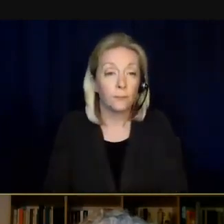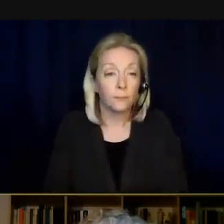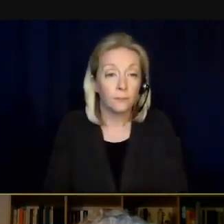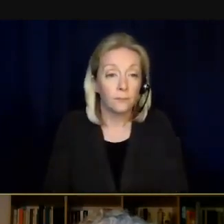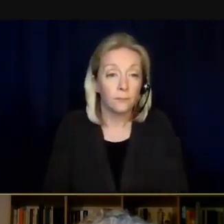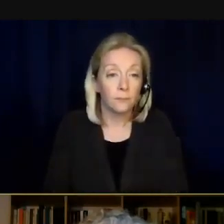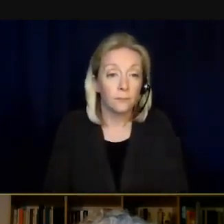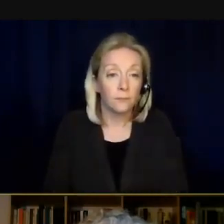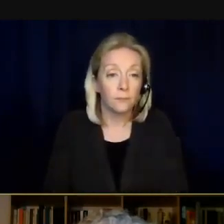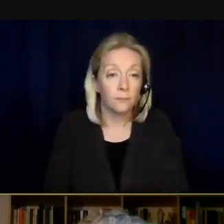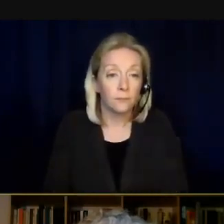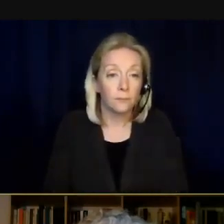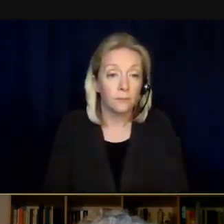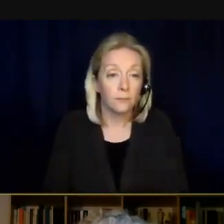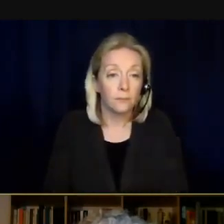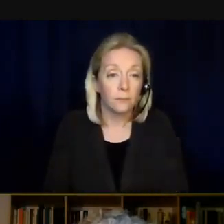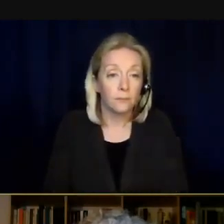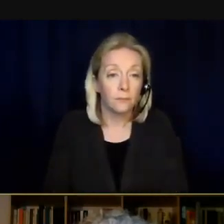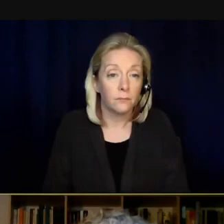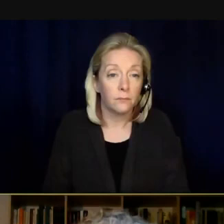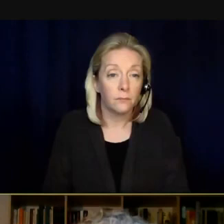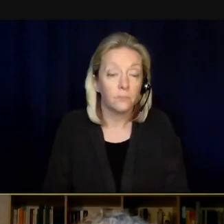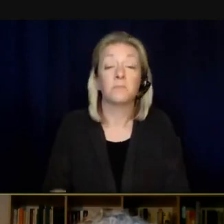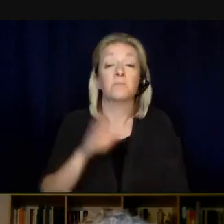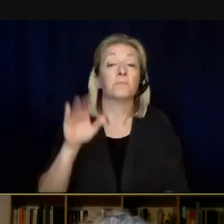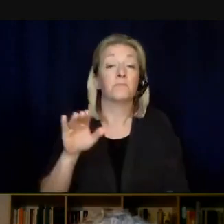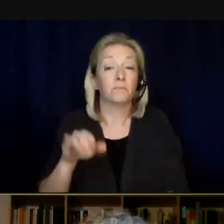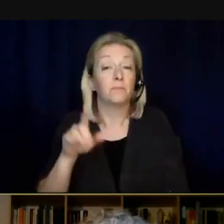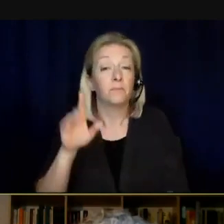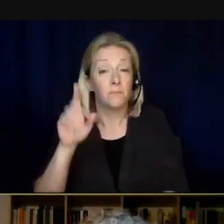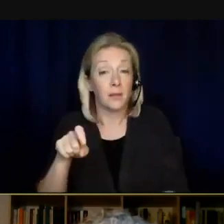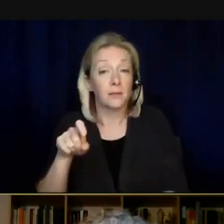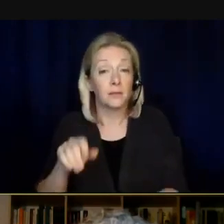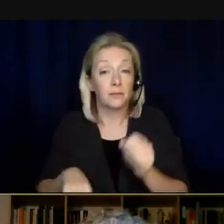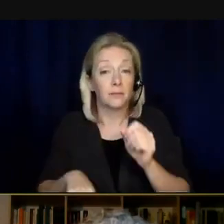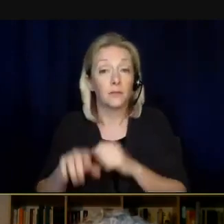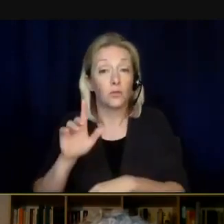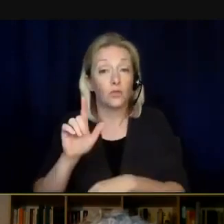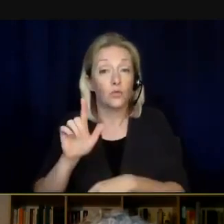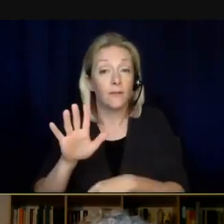and we're going to build the cards. Now you need 25 words